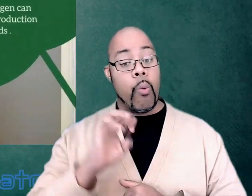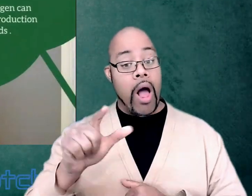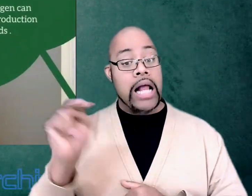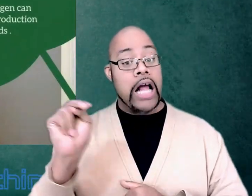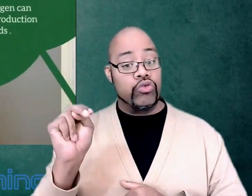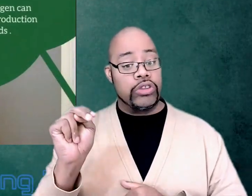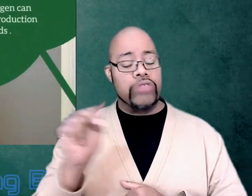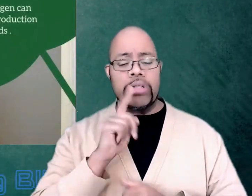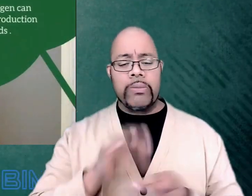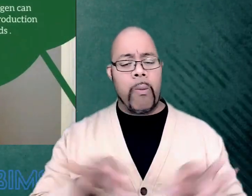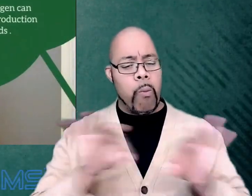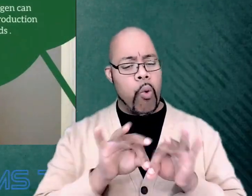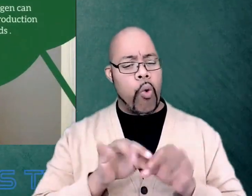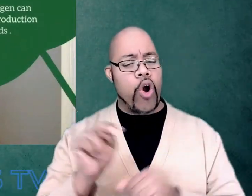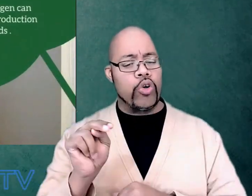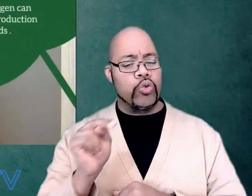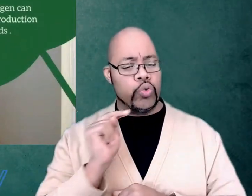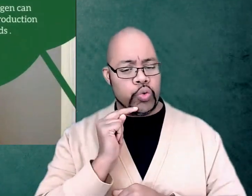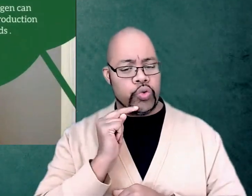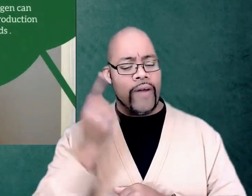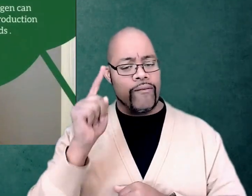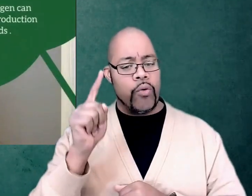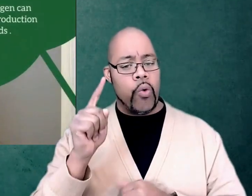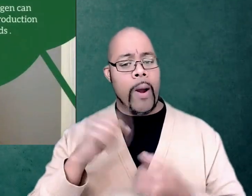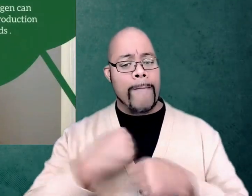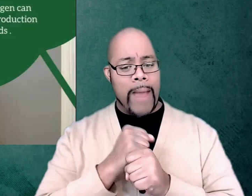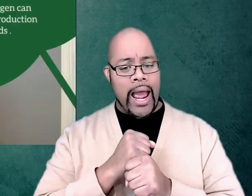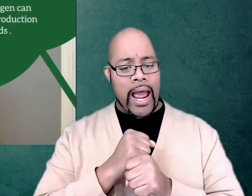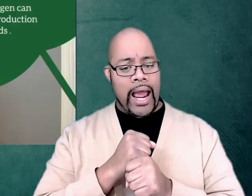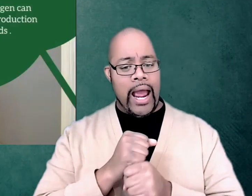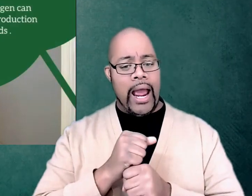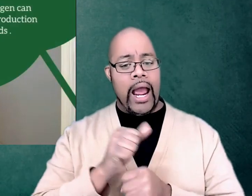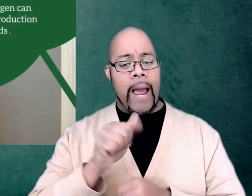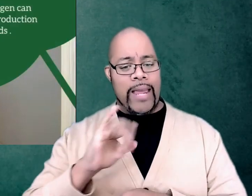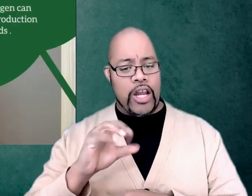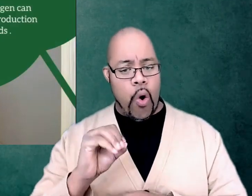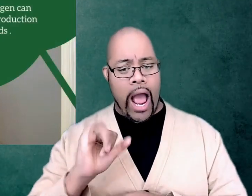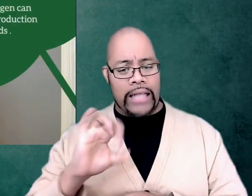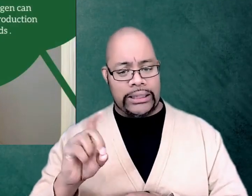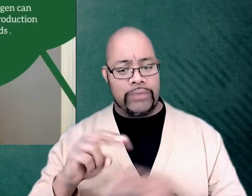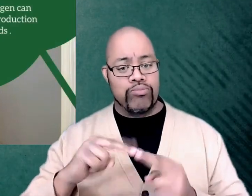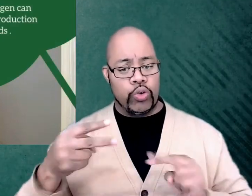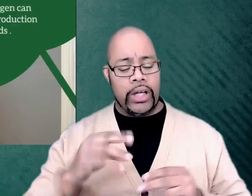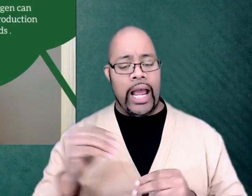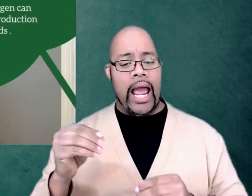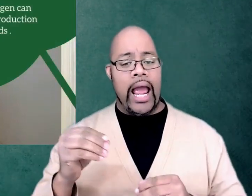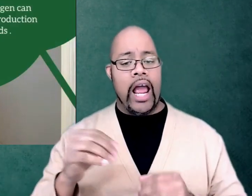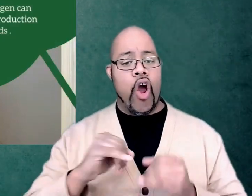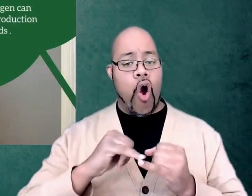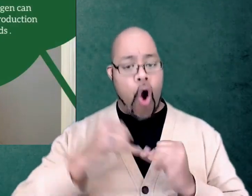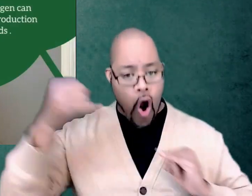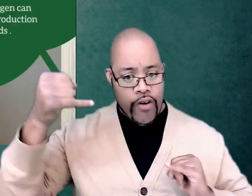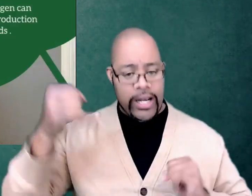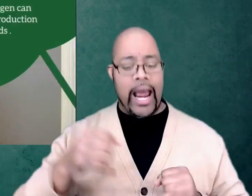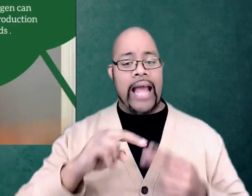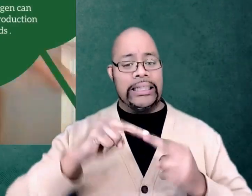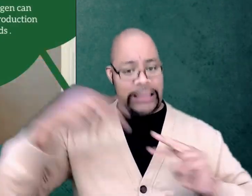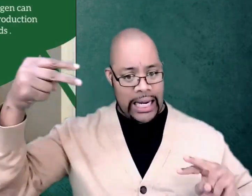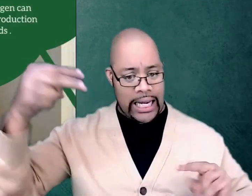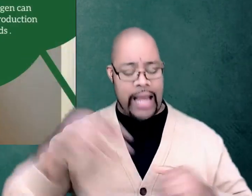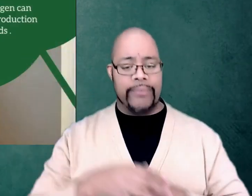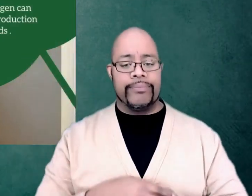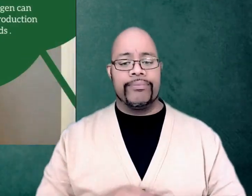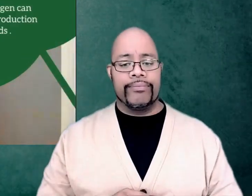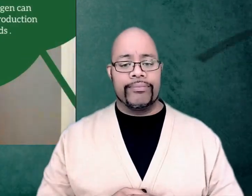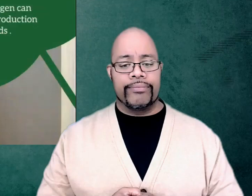Well, nitrogen is an essential nutrient for the production of amino acids, proteins, and nucleic acids such as